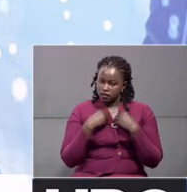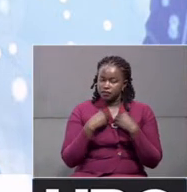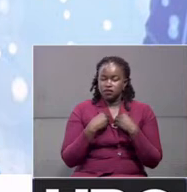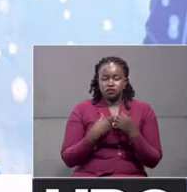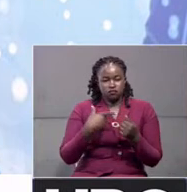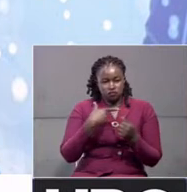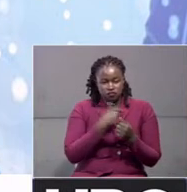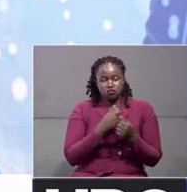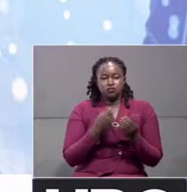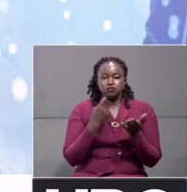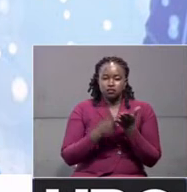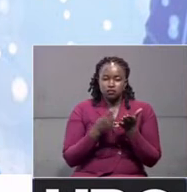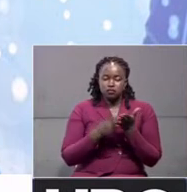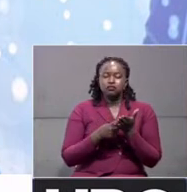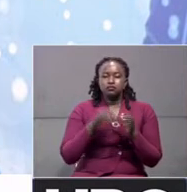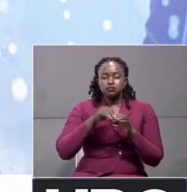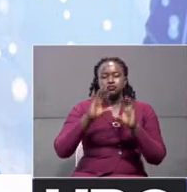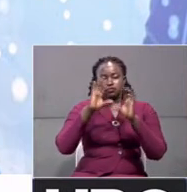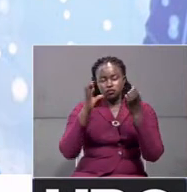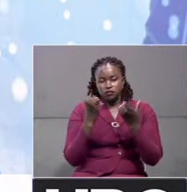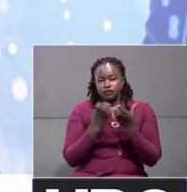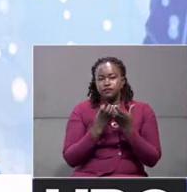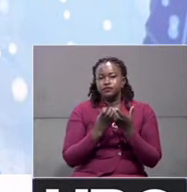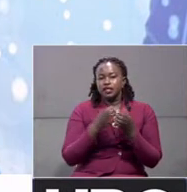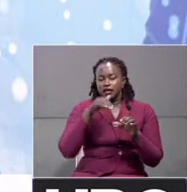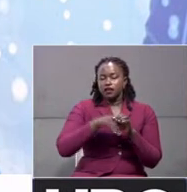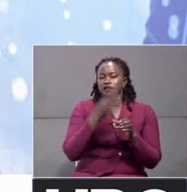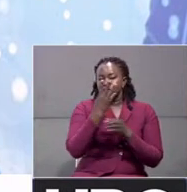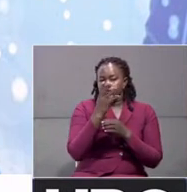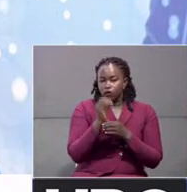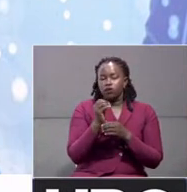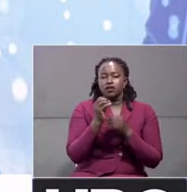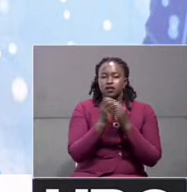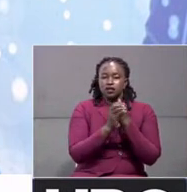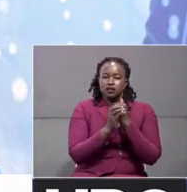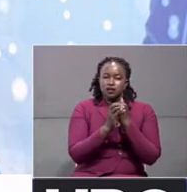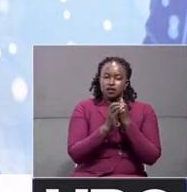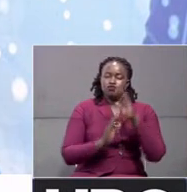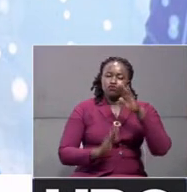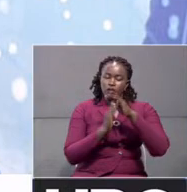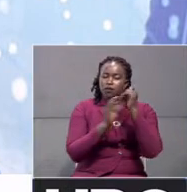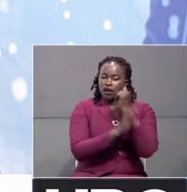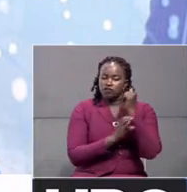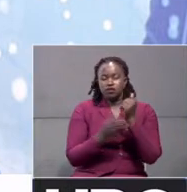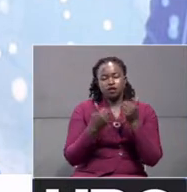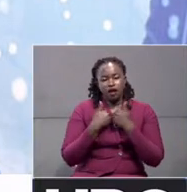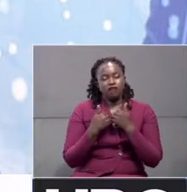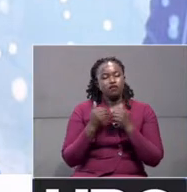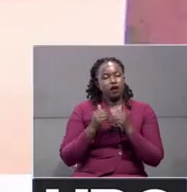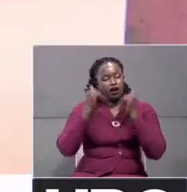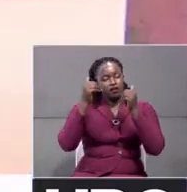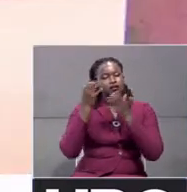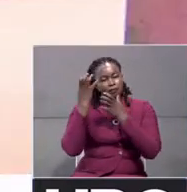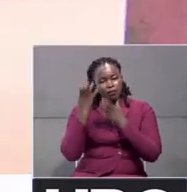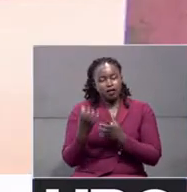Globally, Uganda is among the 40 countries with the highest burden of yellow fever. We have the details.